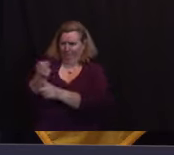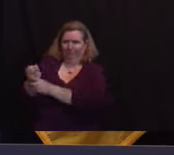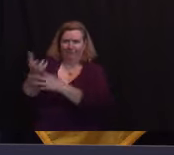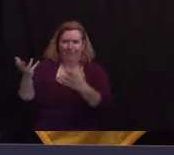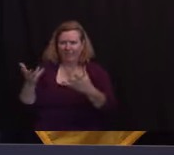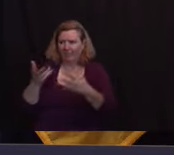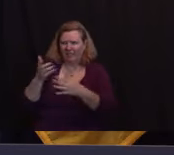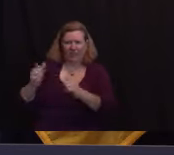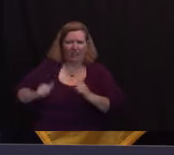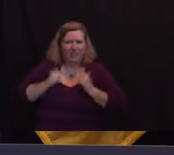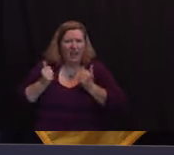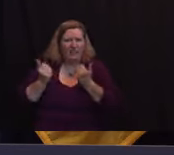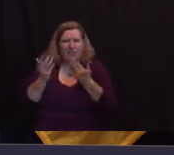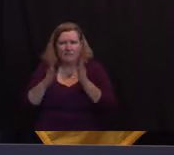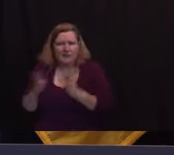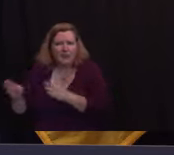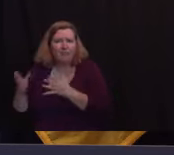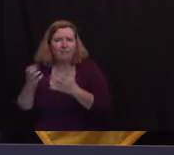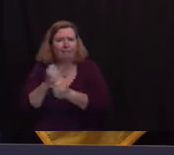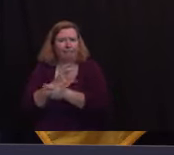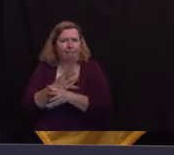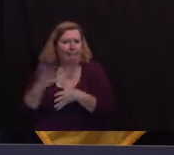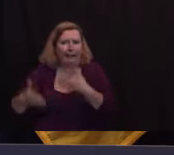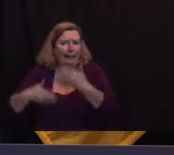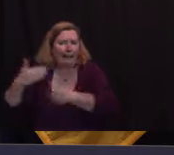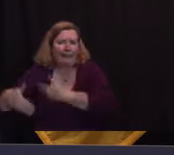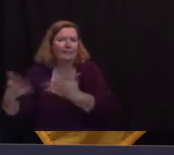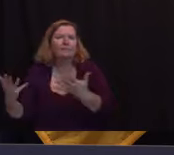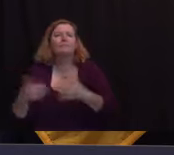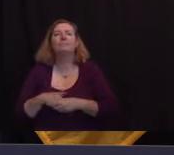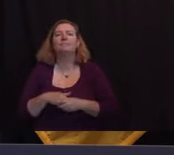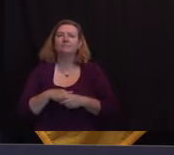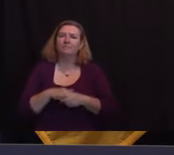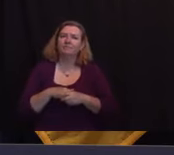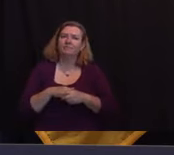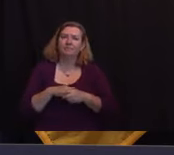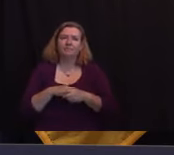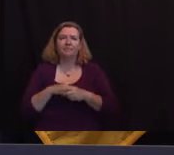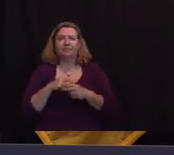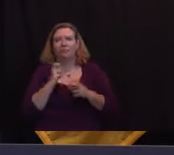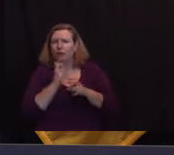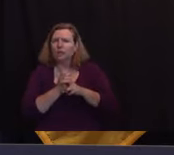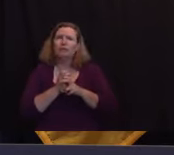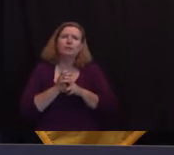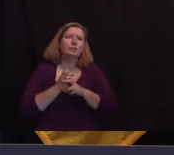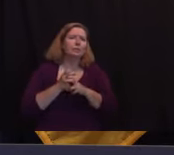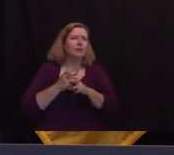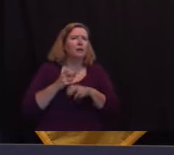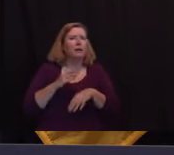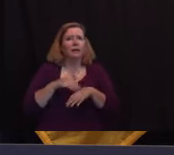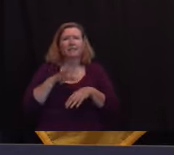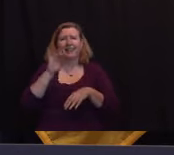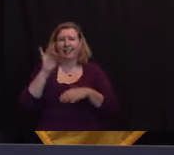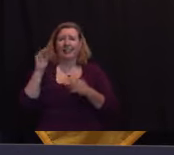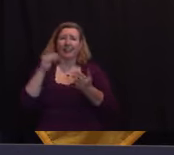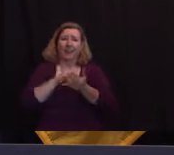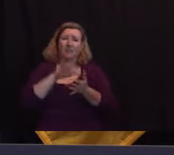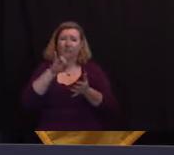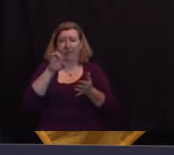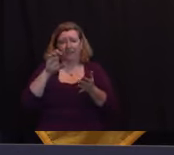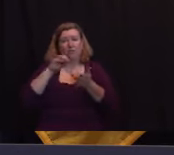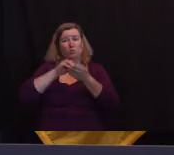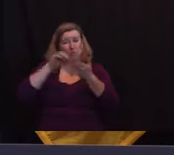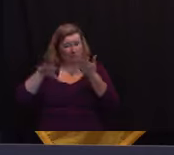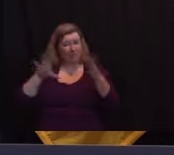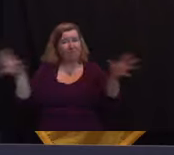the pandemic has been especially hard on the roughly 8,700 students this will impact and who may not have